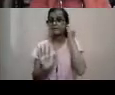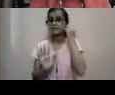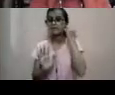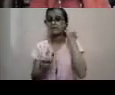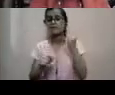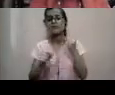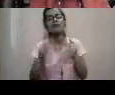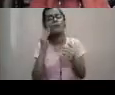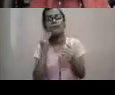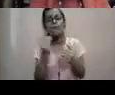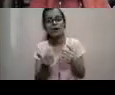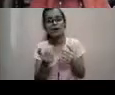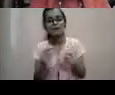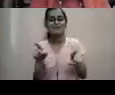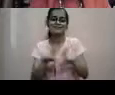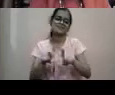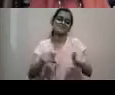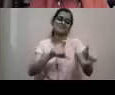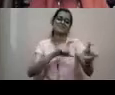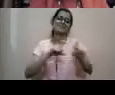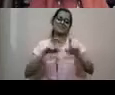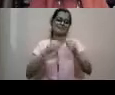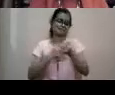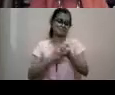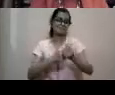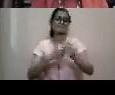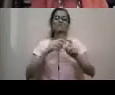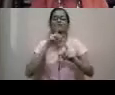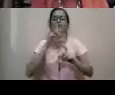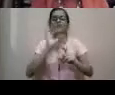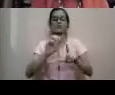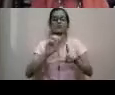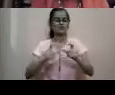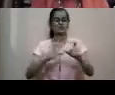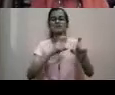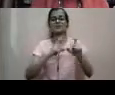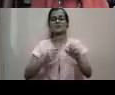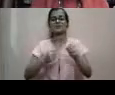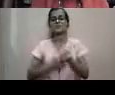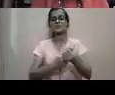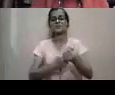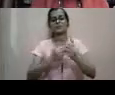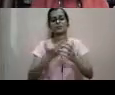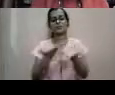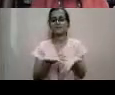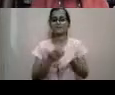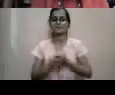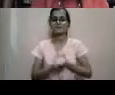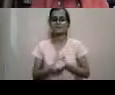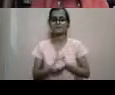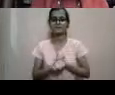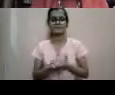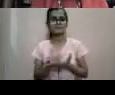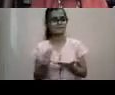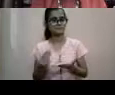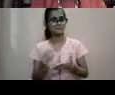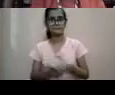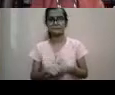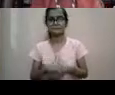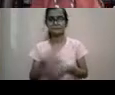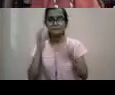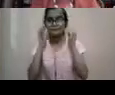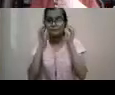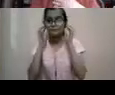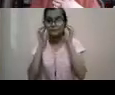care in this sense that is truly care. And then perhaps the